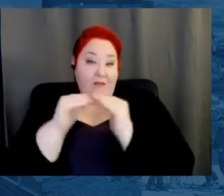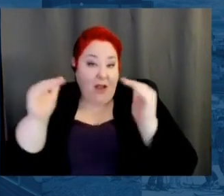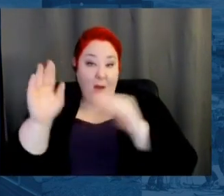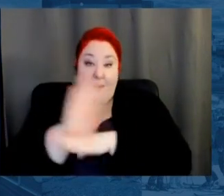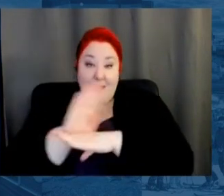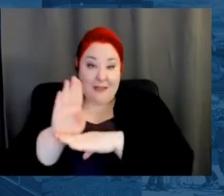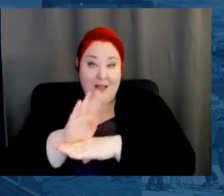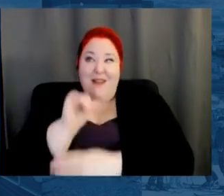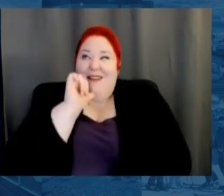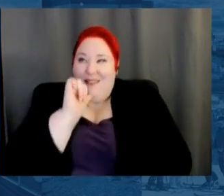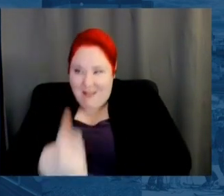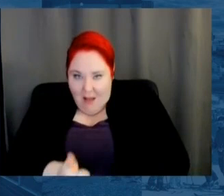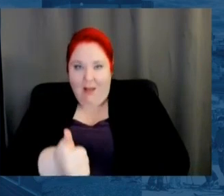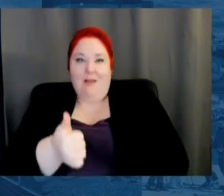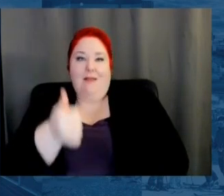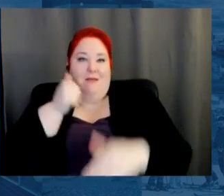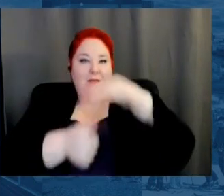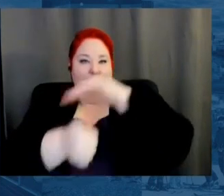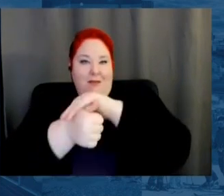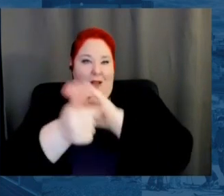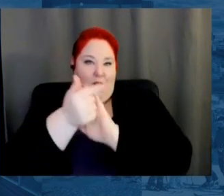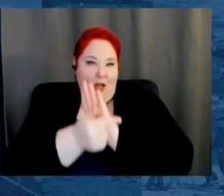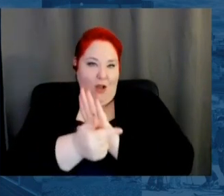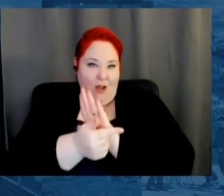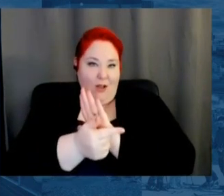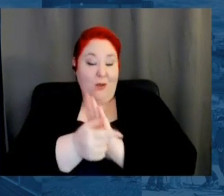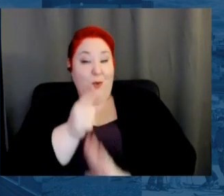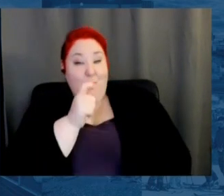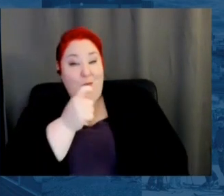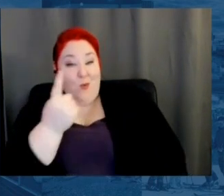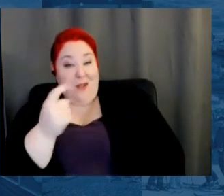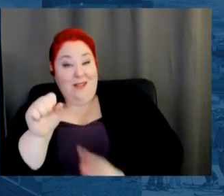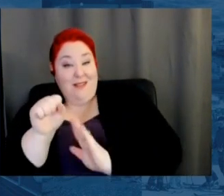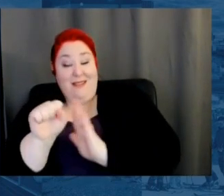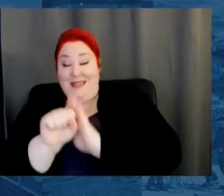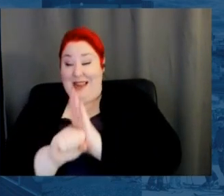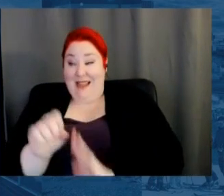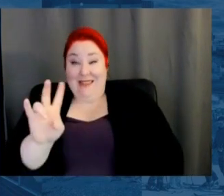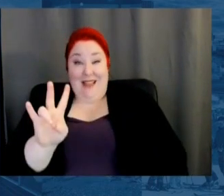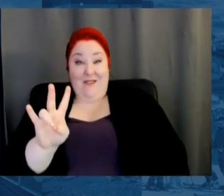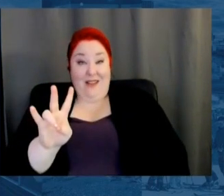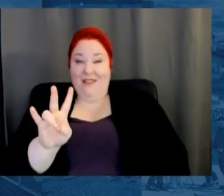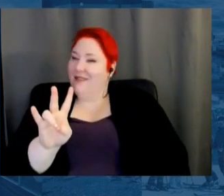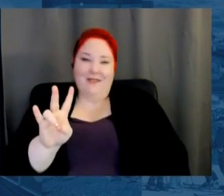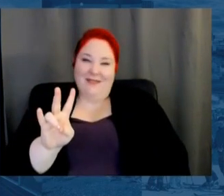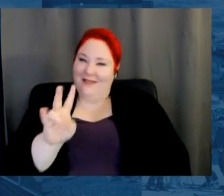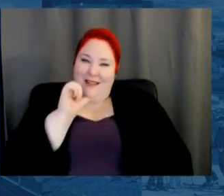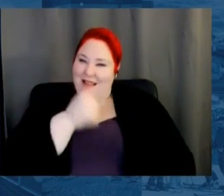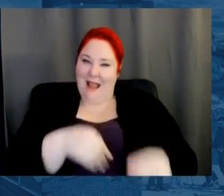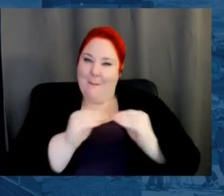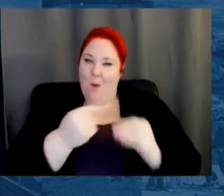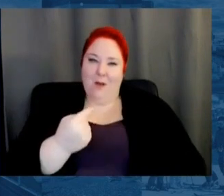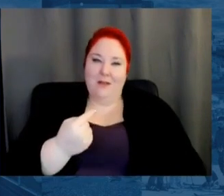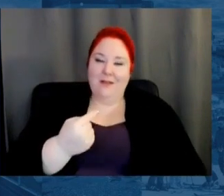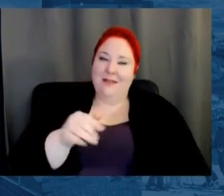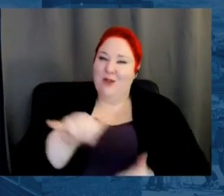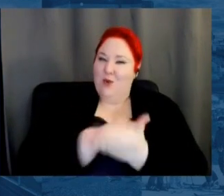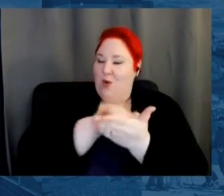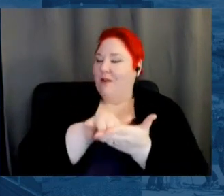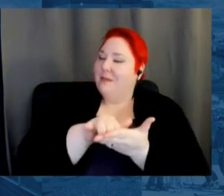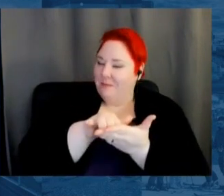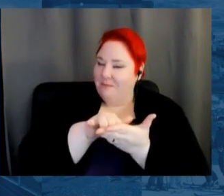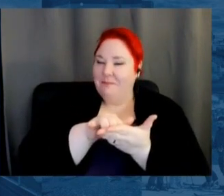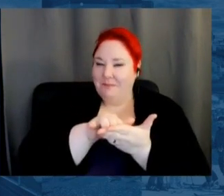law. Guess who's one of the 7? Guess who's no longer going to be one of the 7? And that is the state of New